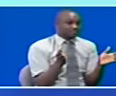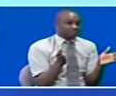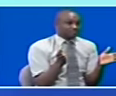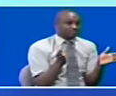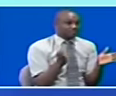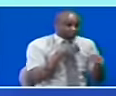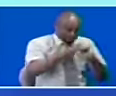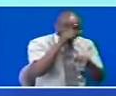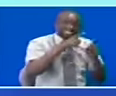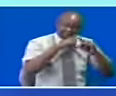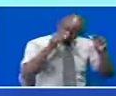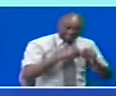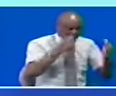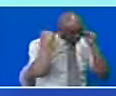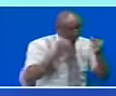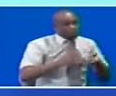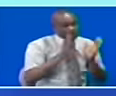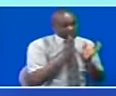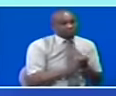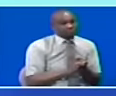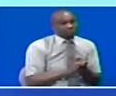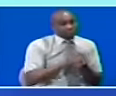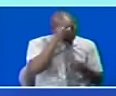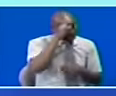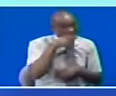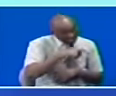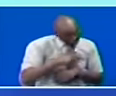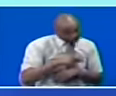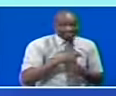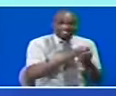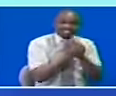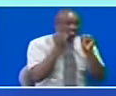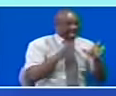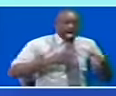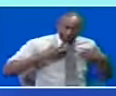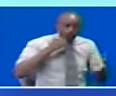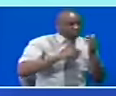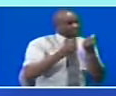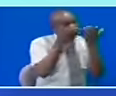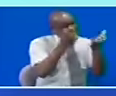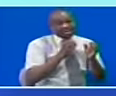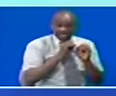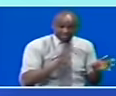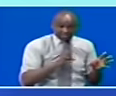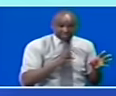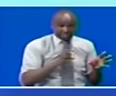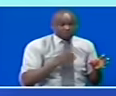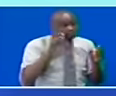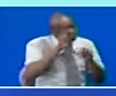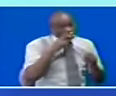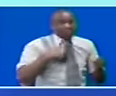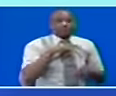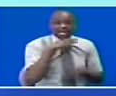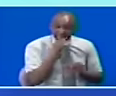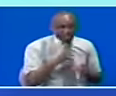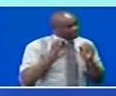sending that message very, very strongly to the government that we are not pleased, we are not happy with what is going on. We cannot just go back, go to the wards and watch